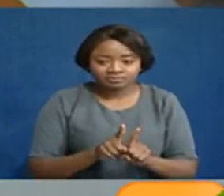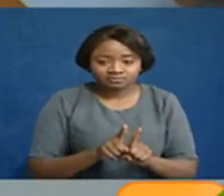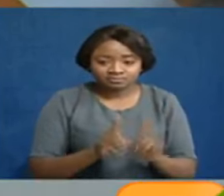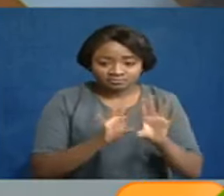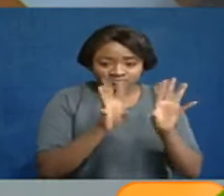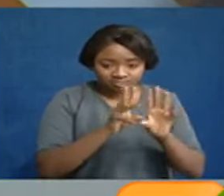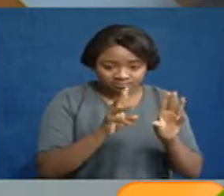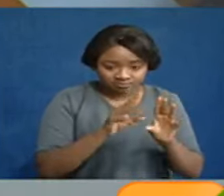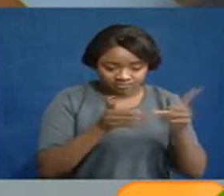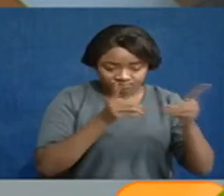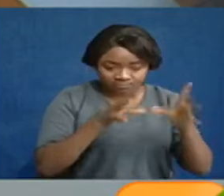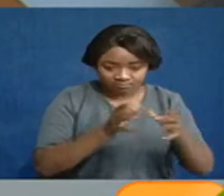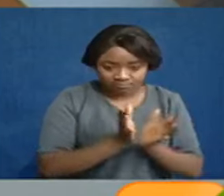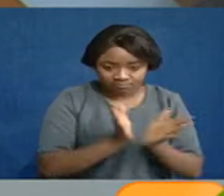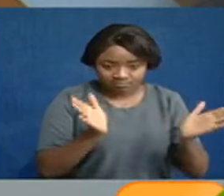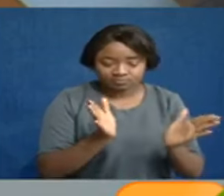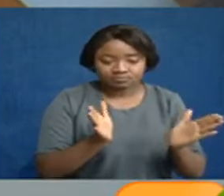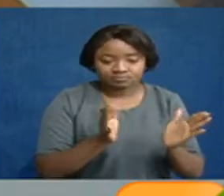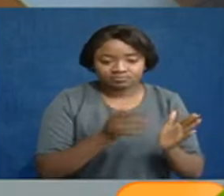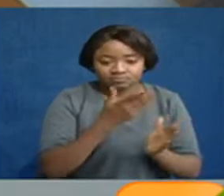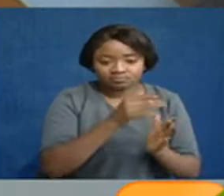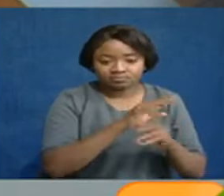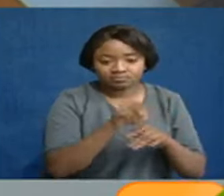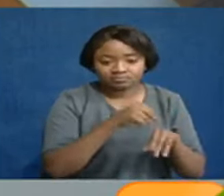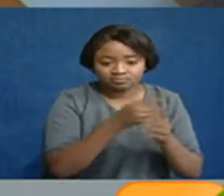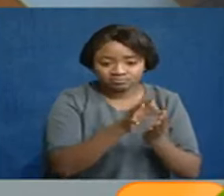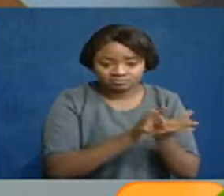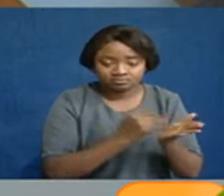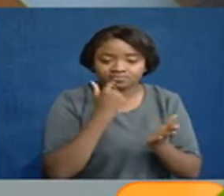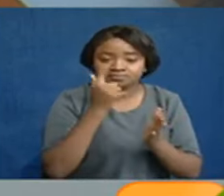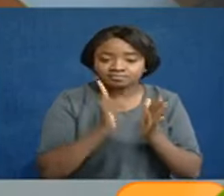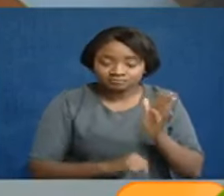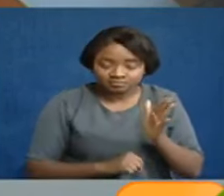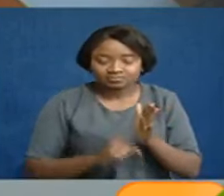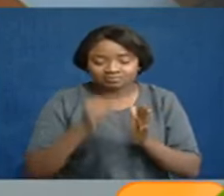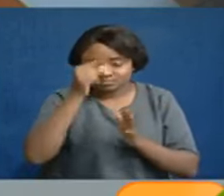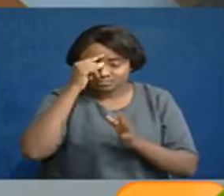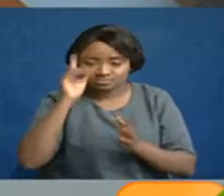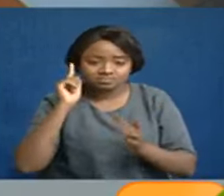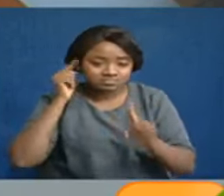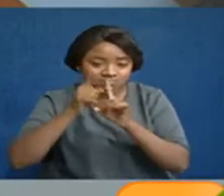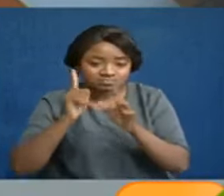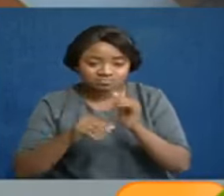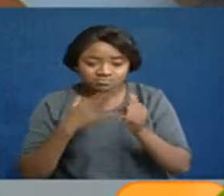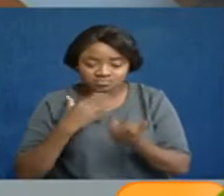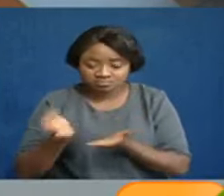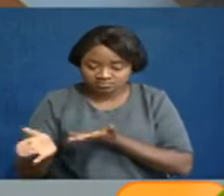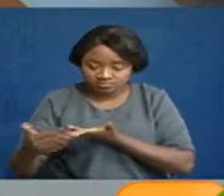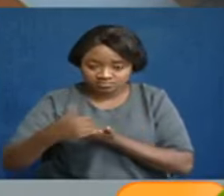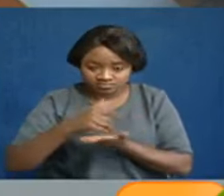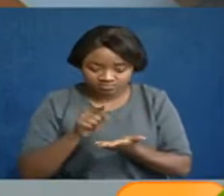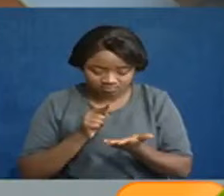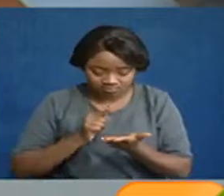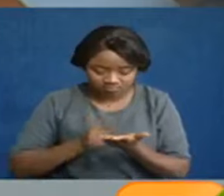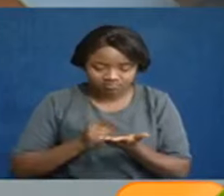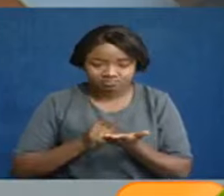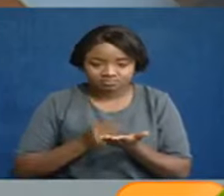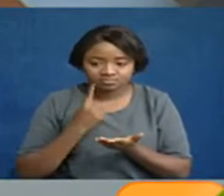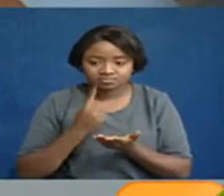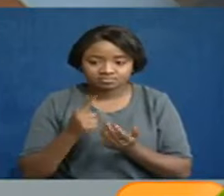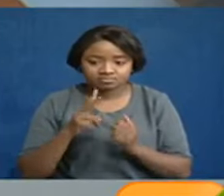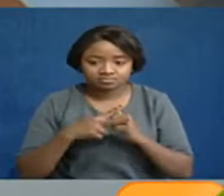and Economic Affairs at the Treasury, noted that the government aims to raise 170 billion shillings from these reintroduced measures.